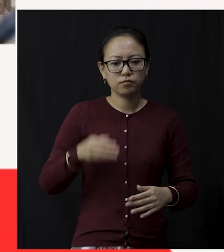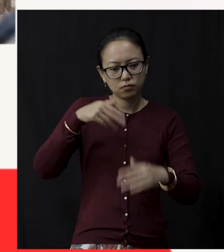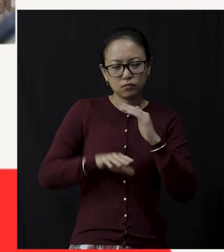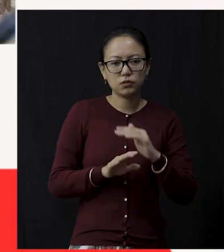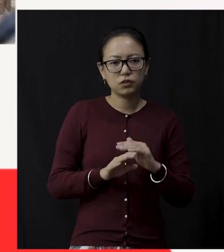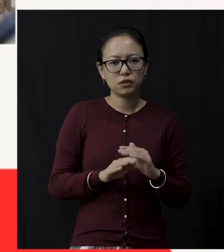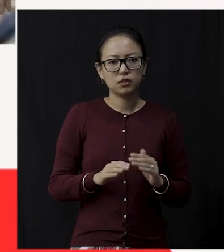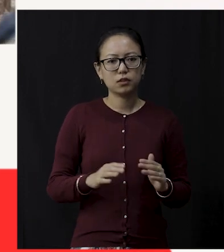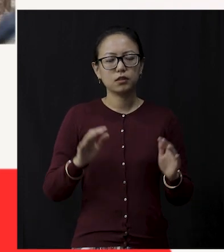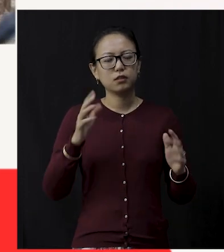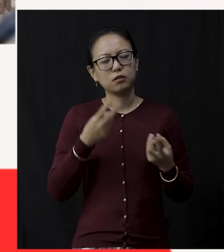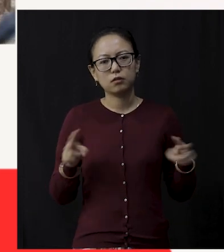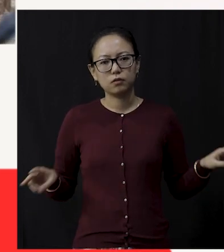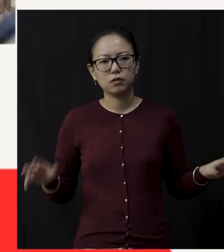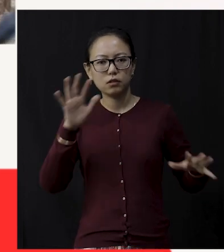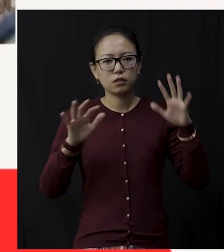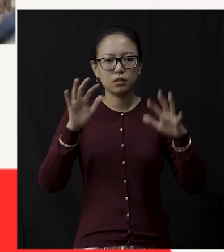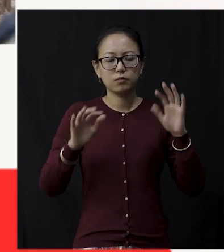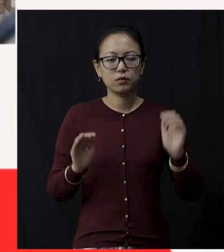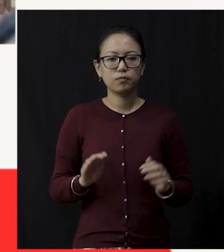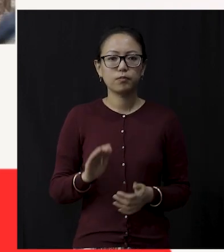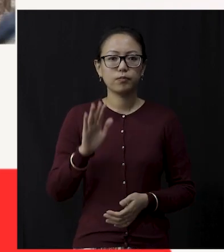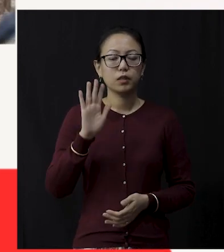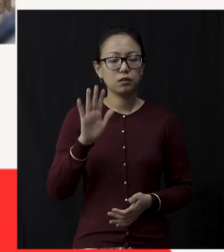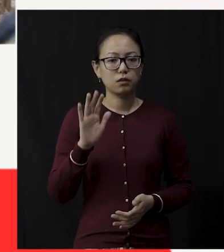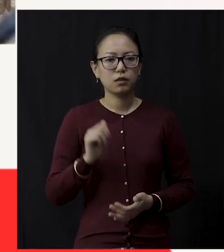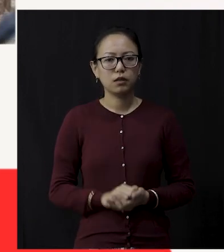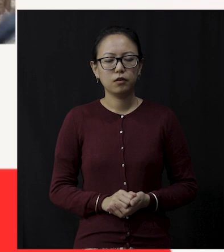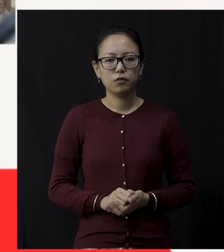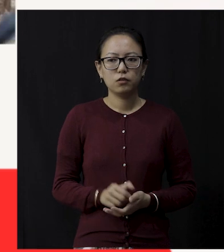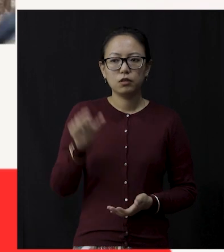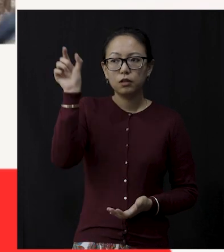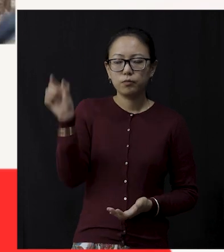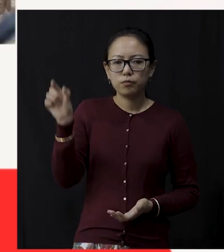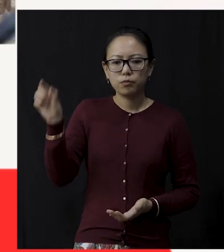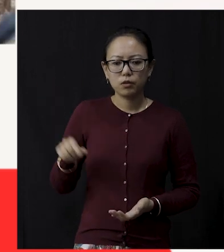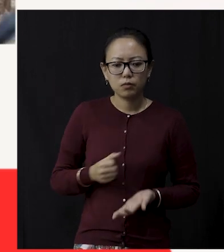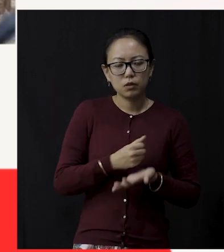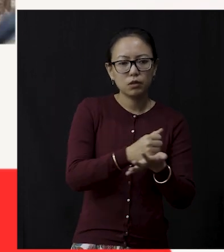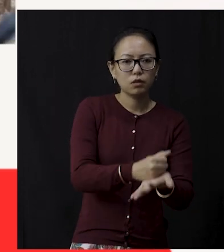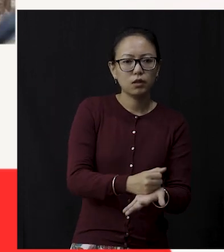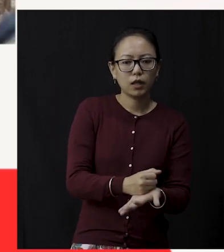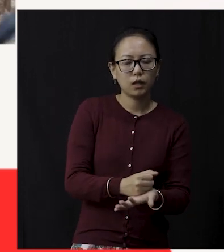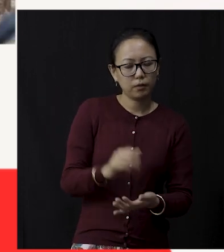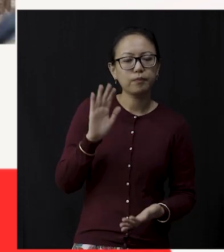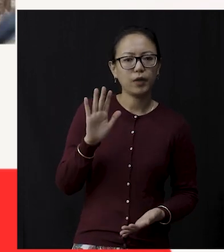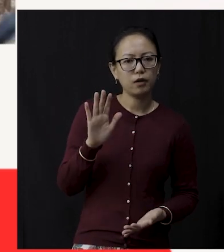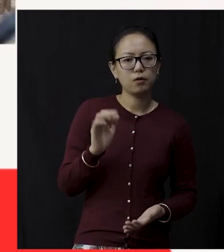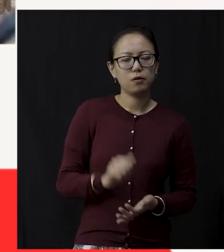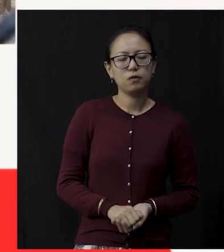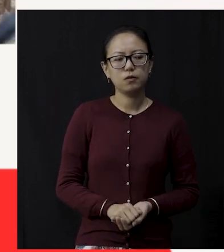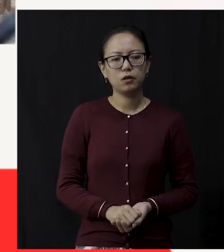staff, they are humans, okay, they are workers to look after them. And